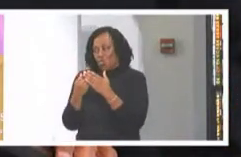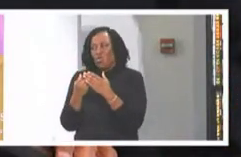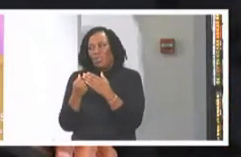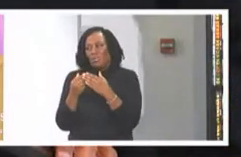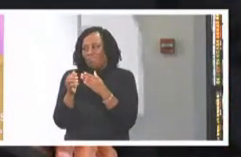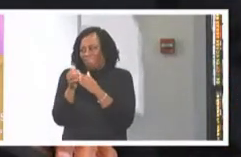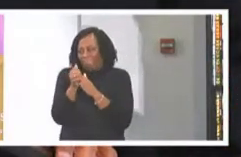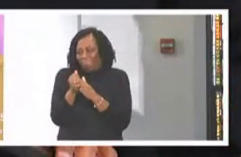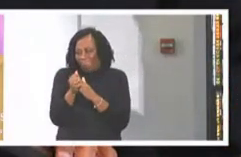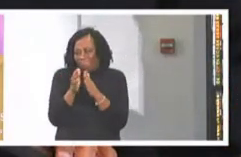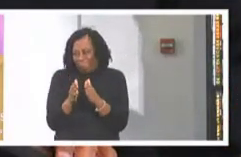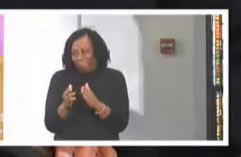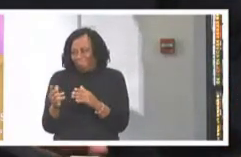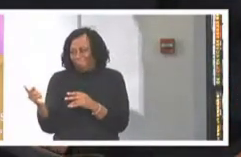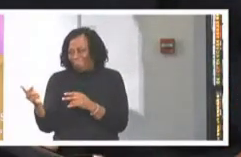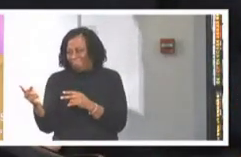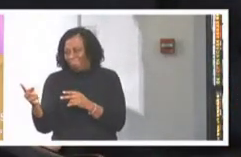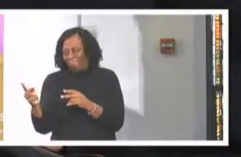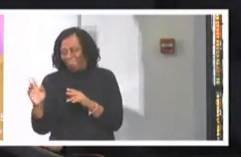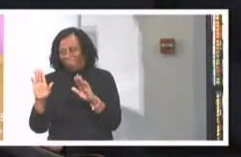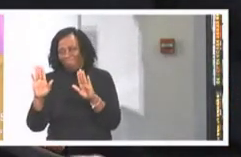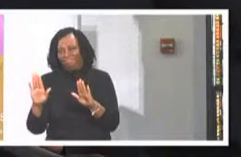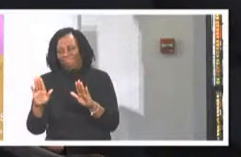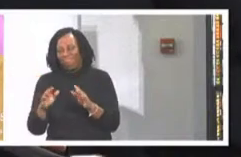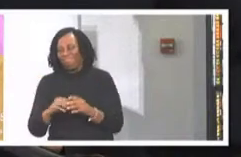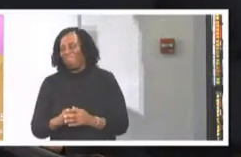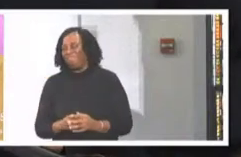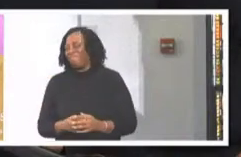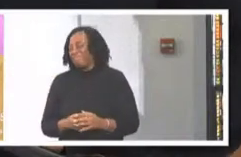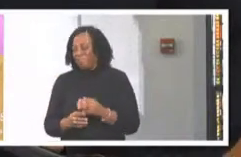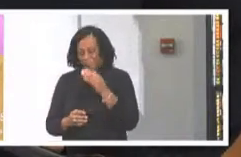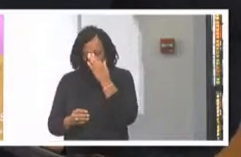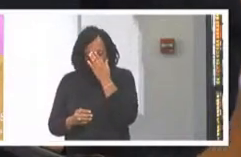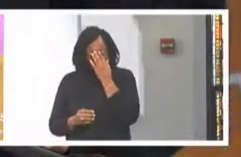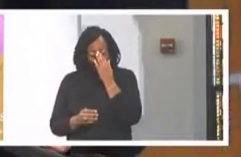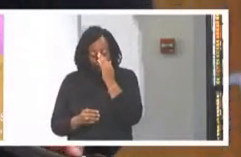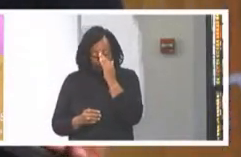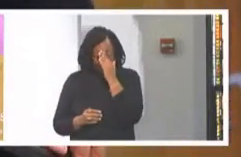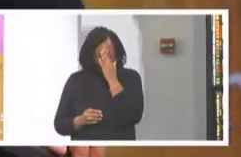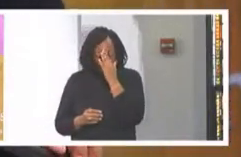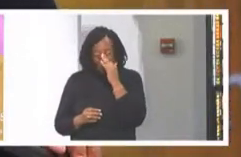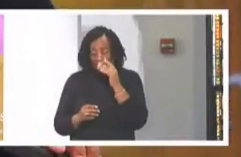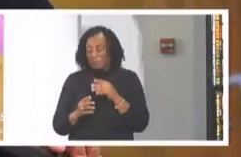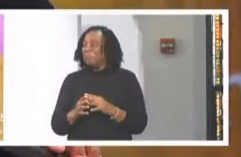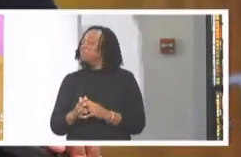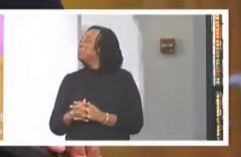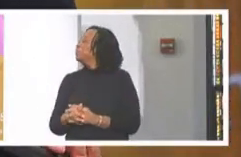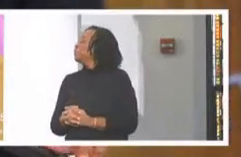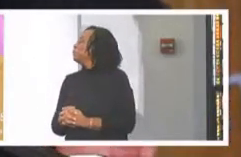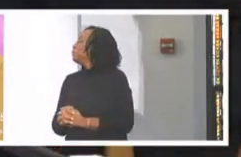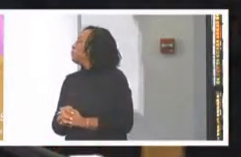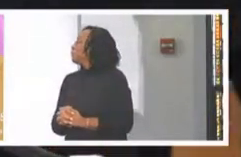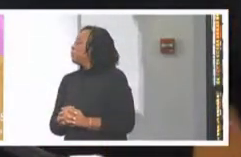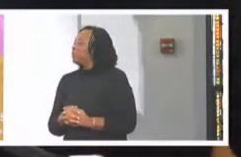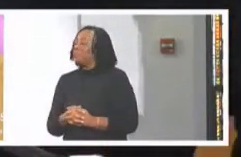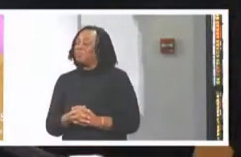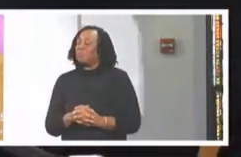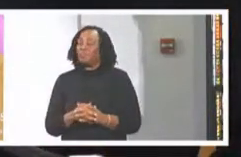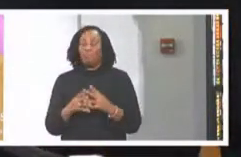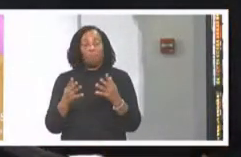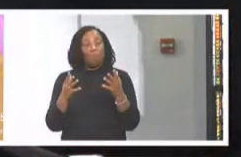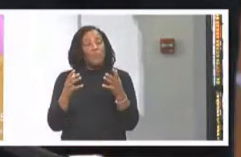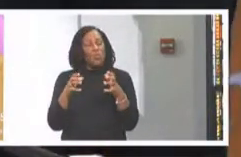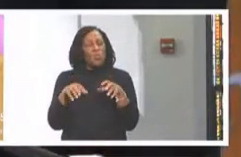Amen. They're good shepherds. Yes, yes, yes. But we just want to take a